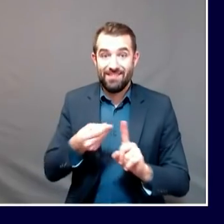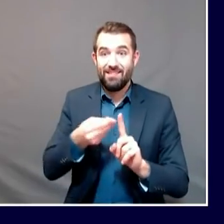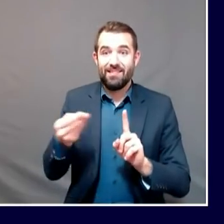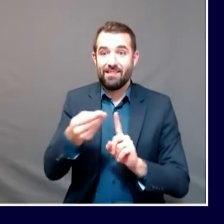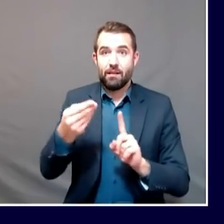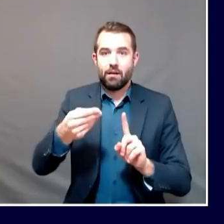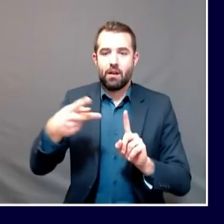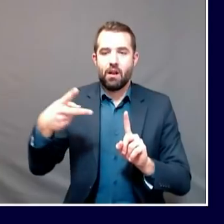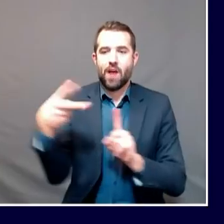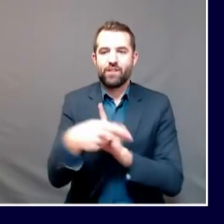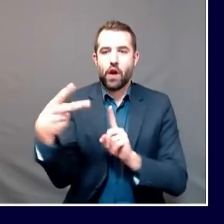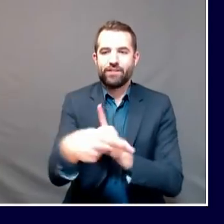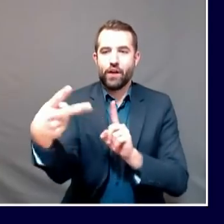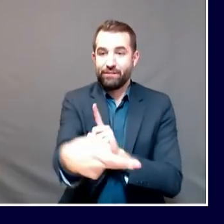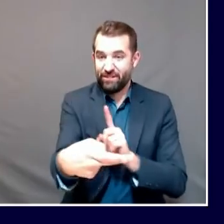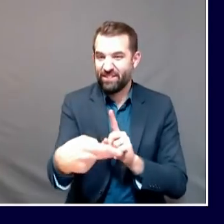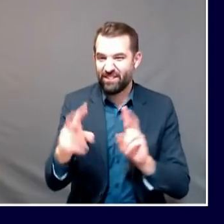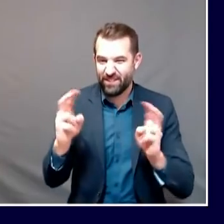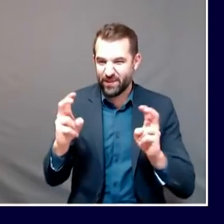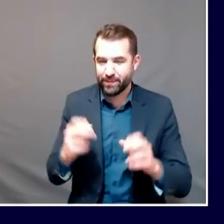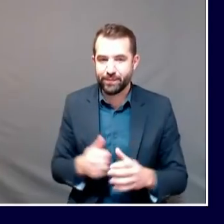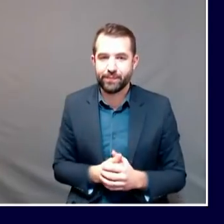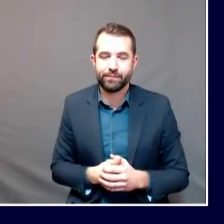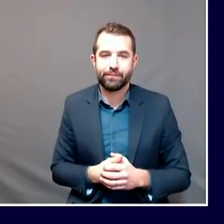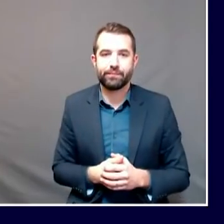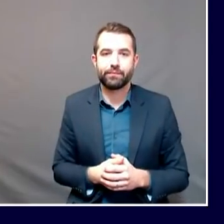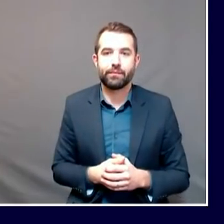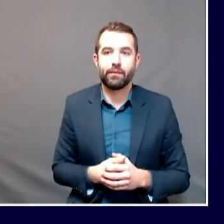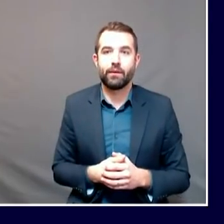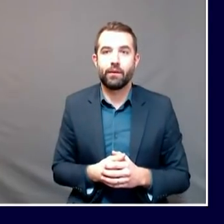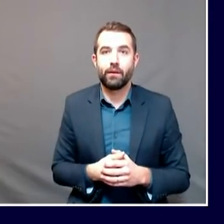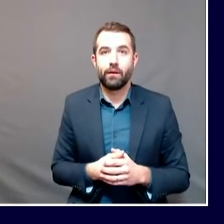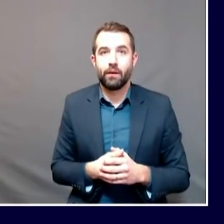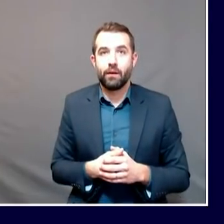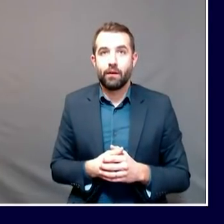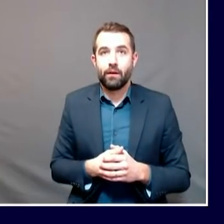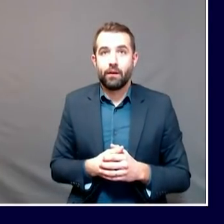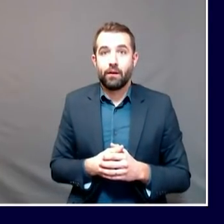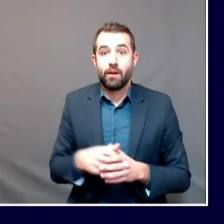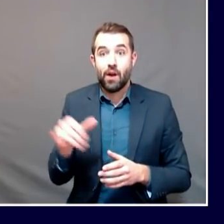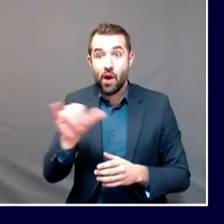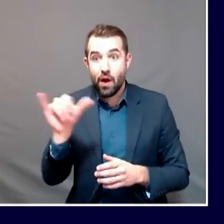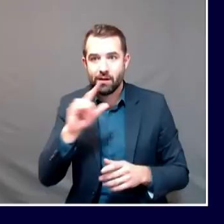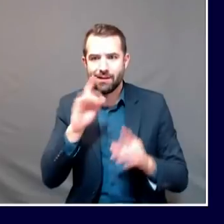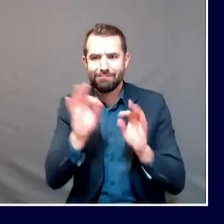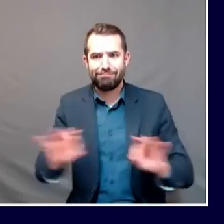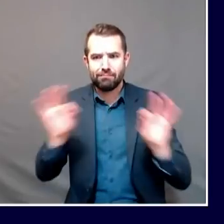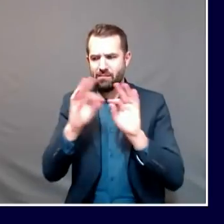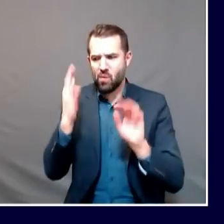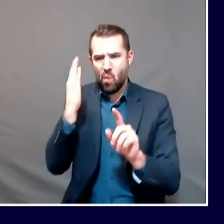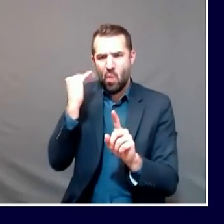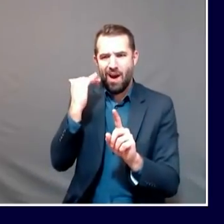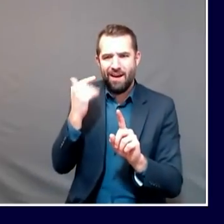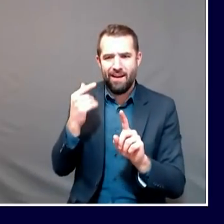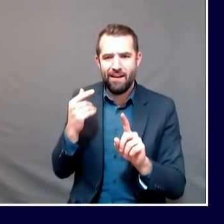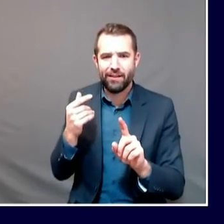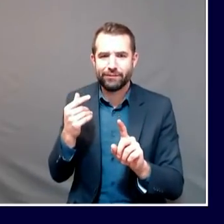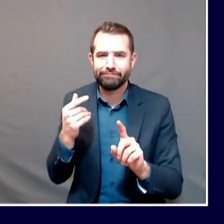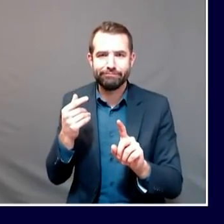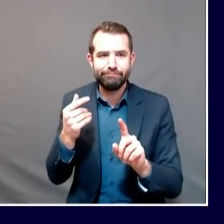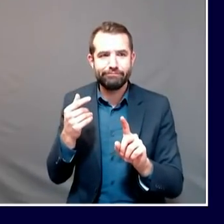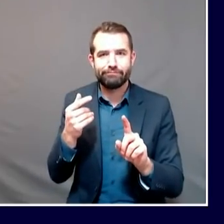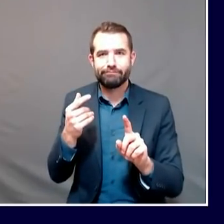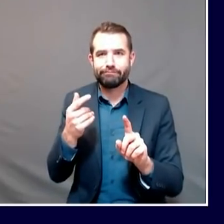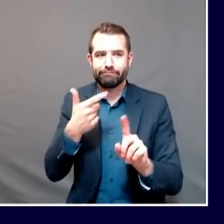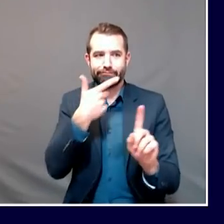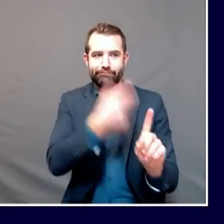possible. The reason that it may be as important, if not more important, is that for a period after, we have to make sure